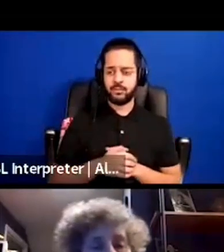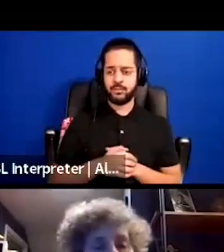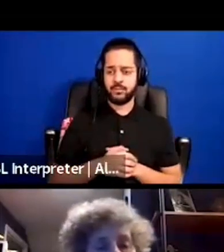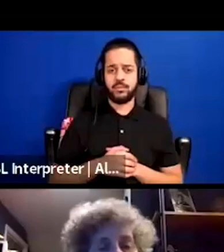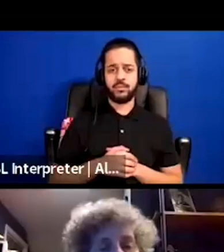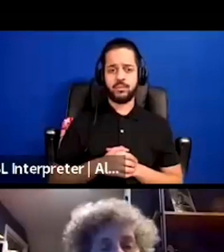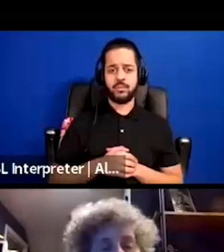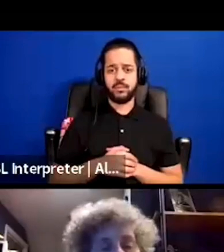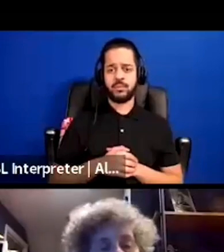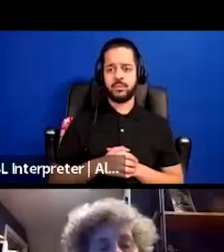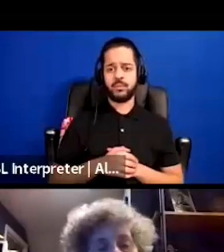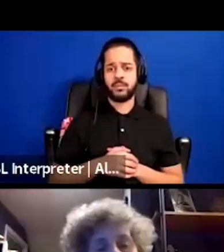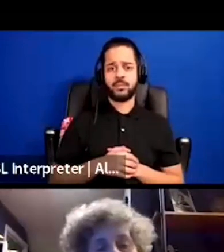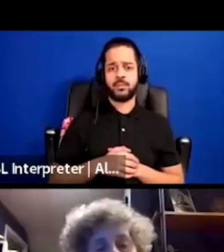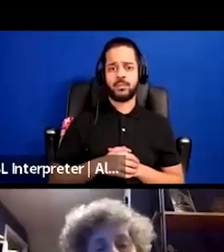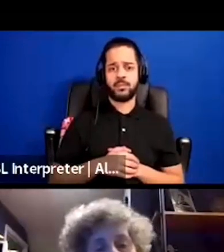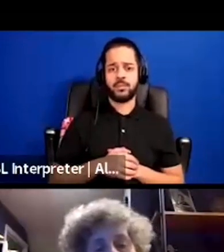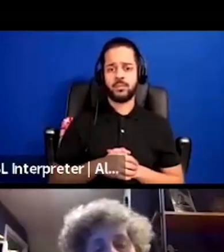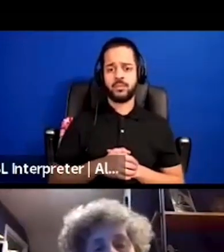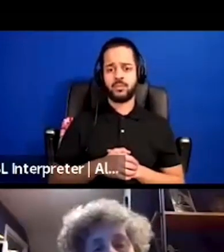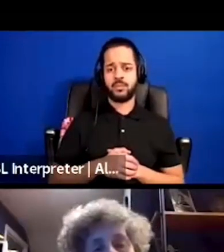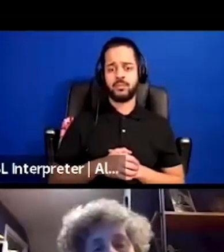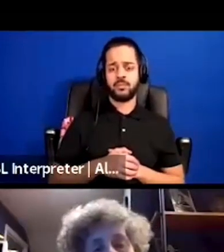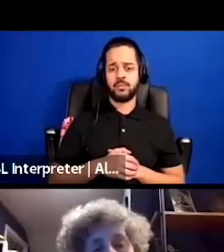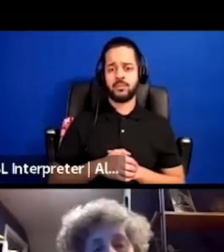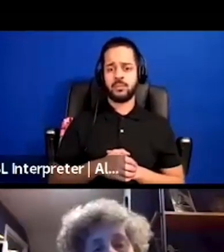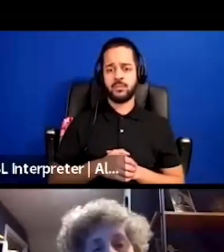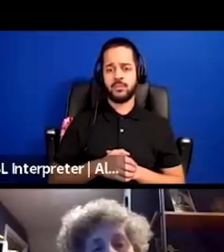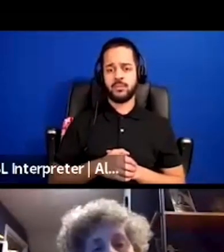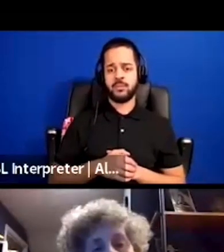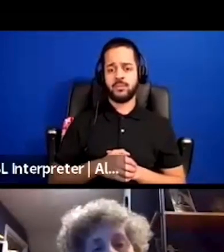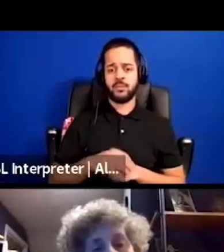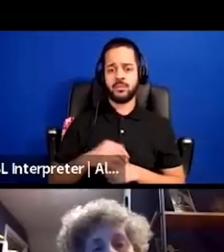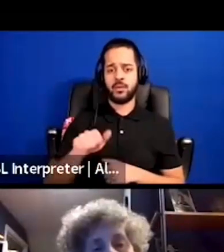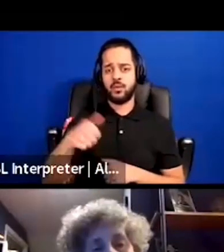So I think another highlight,